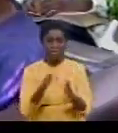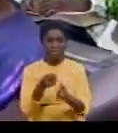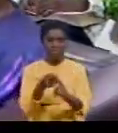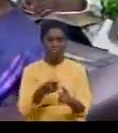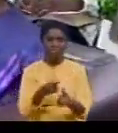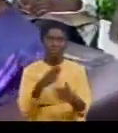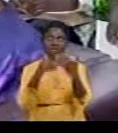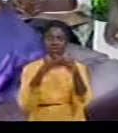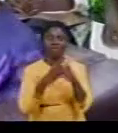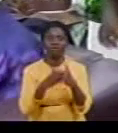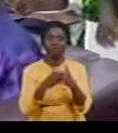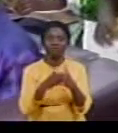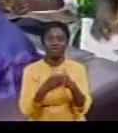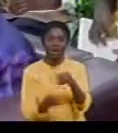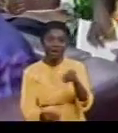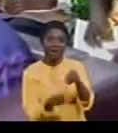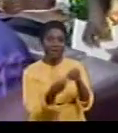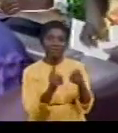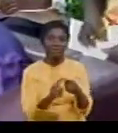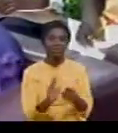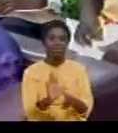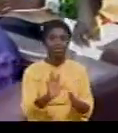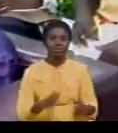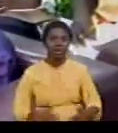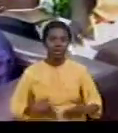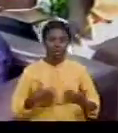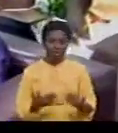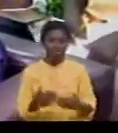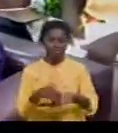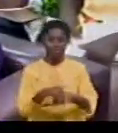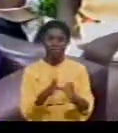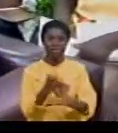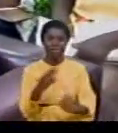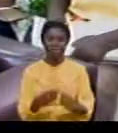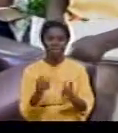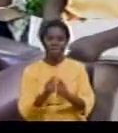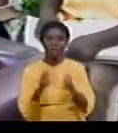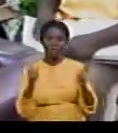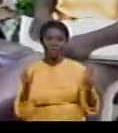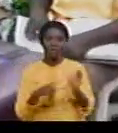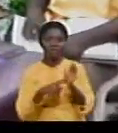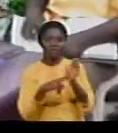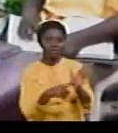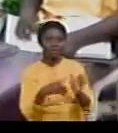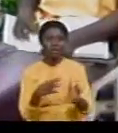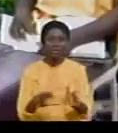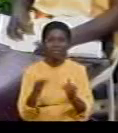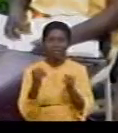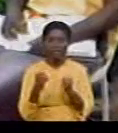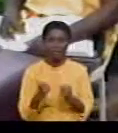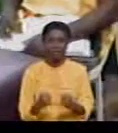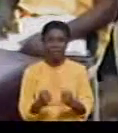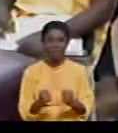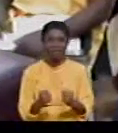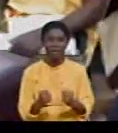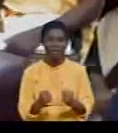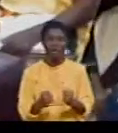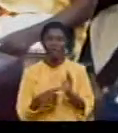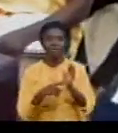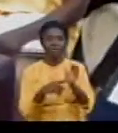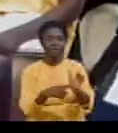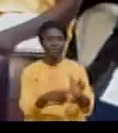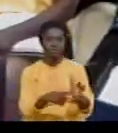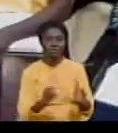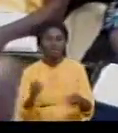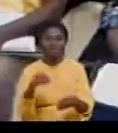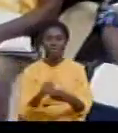heaven added to your life tonight. Great manifestation of power manifested in your